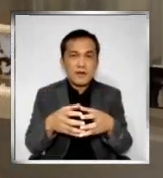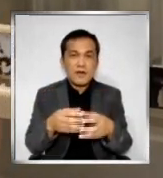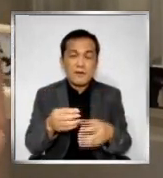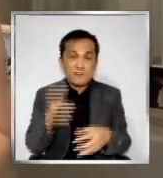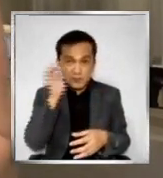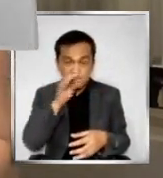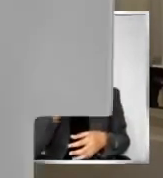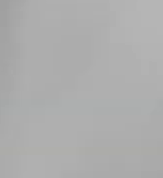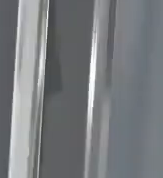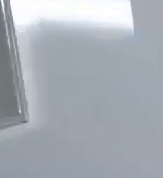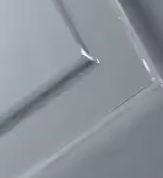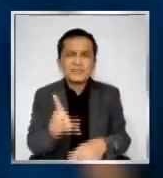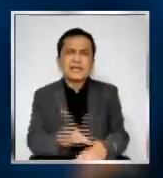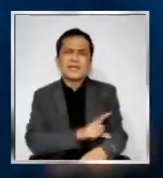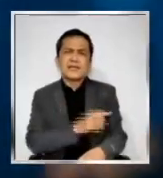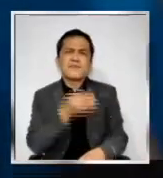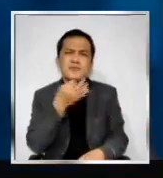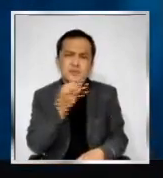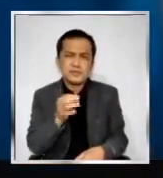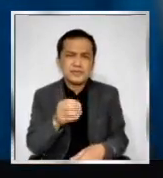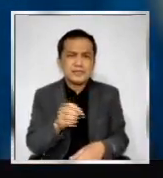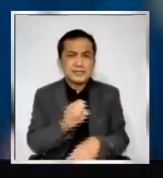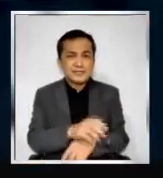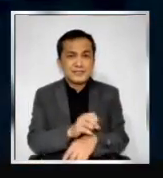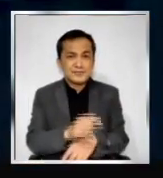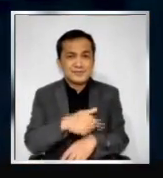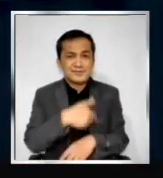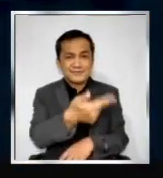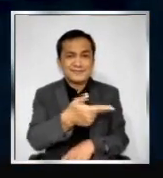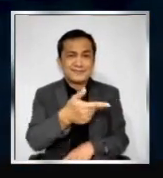chika ni Nelson Canlas.